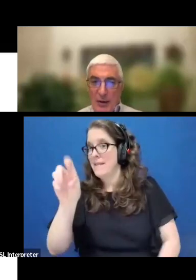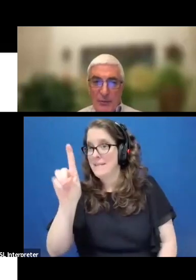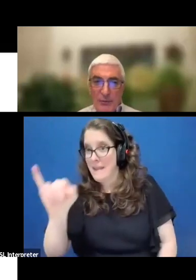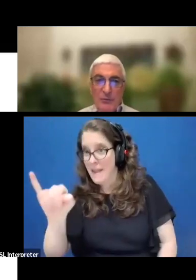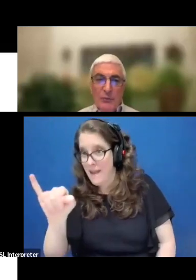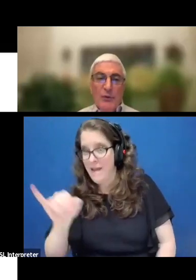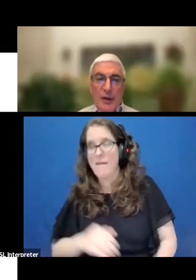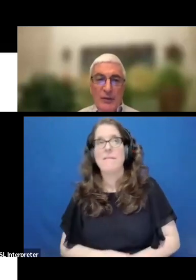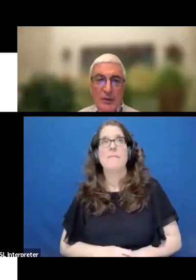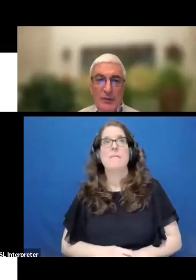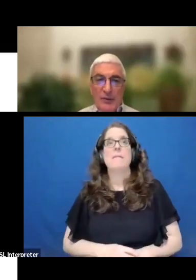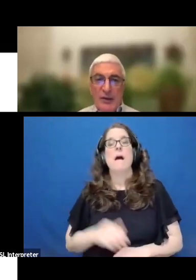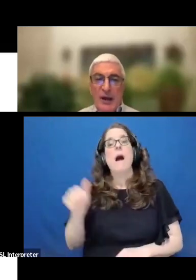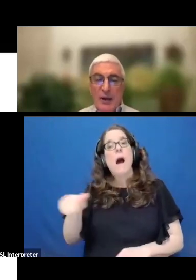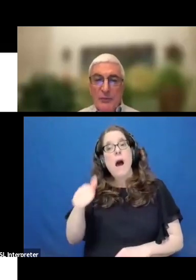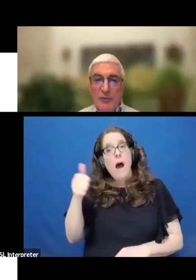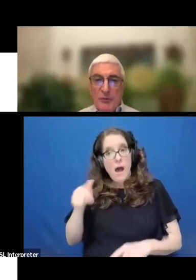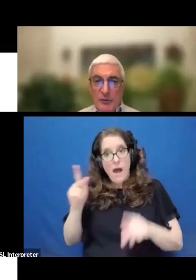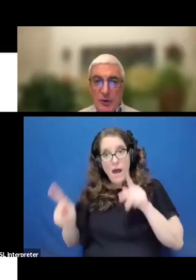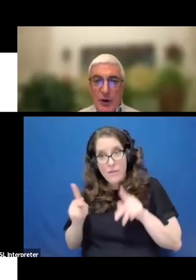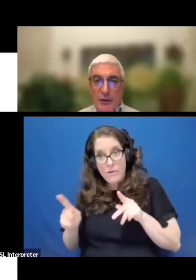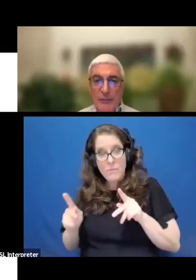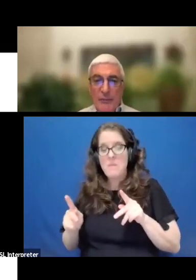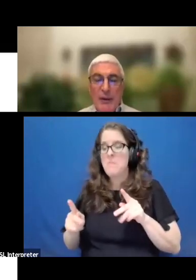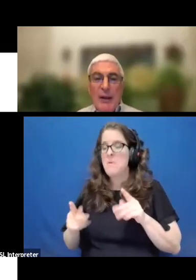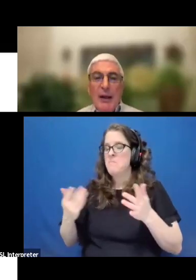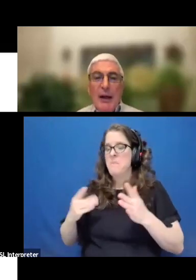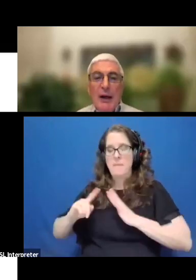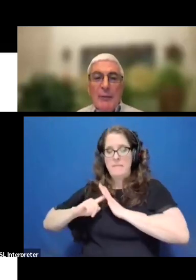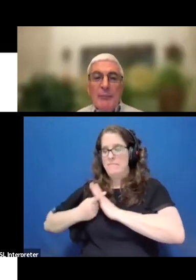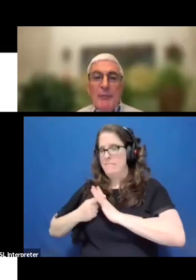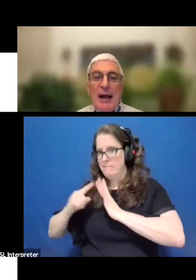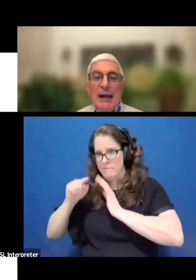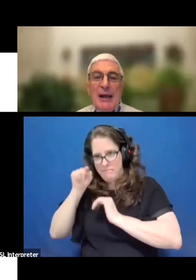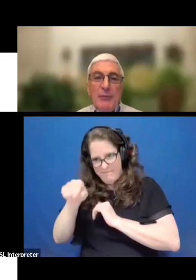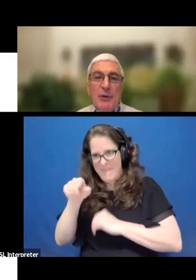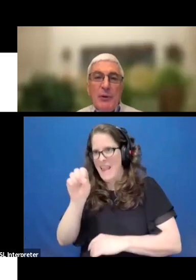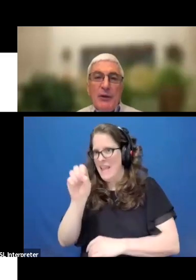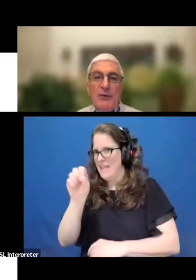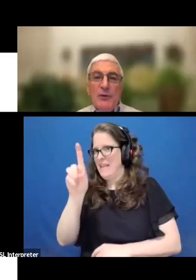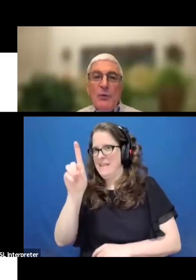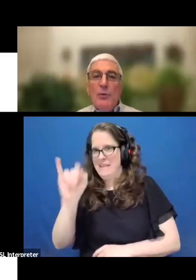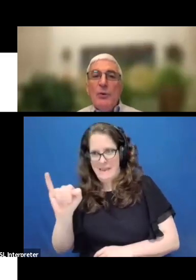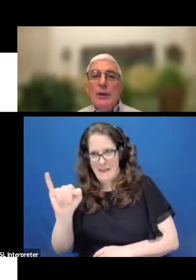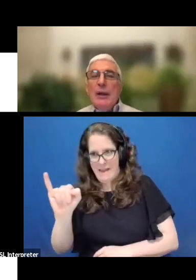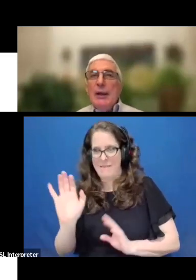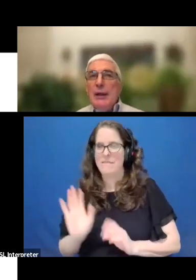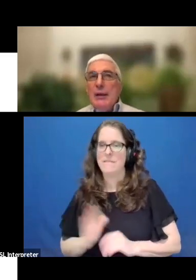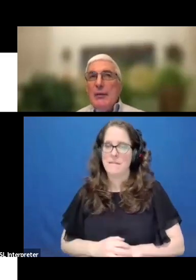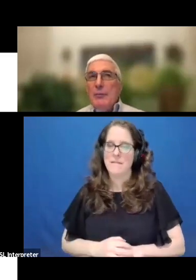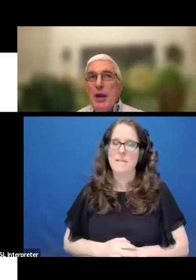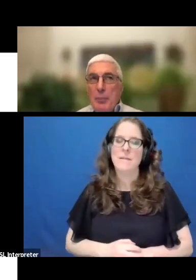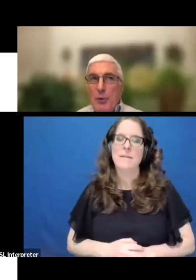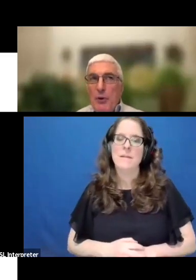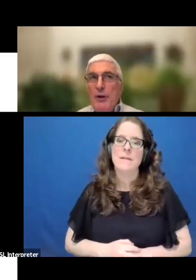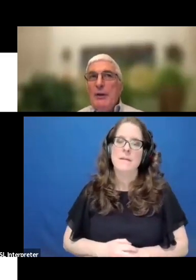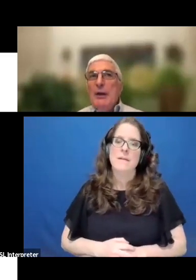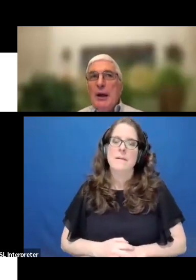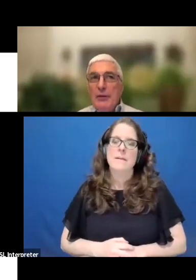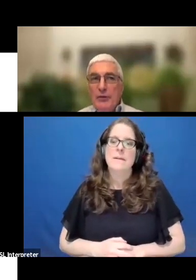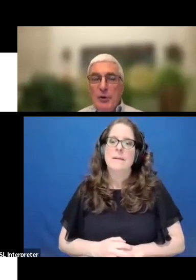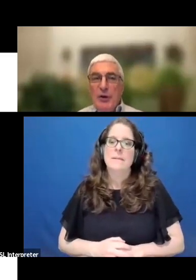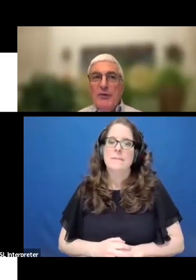start out with SSDI from the start. I am going to